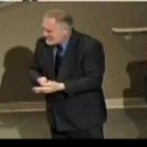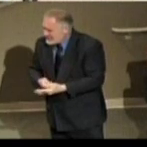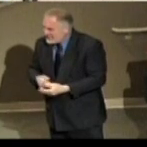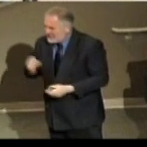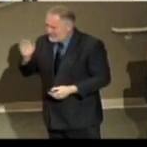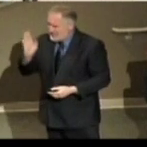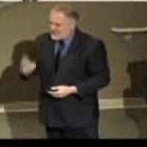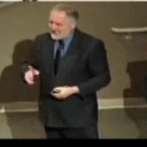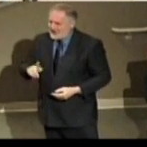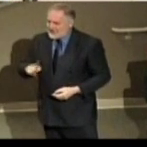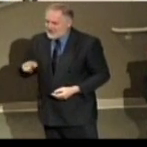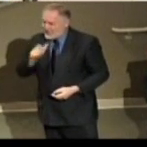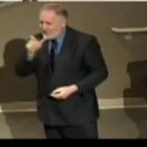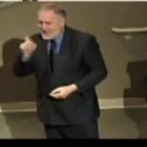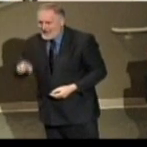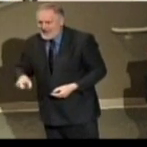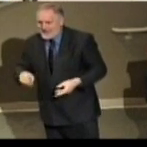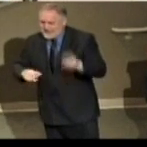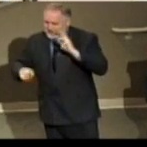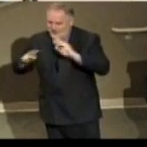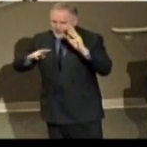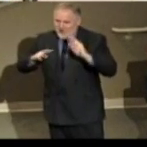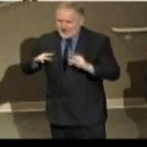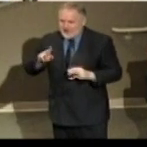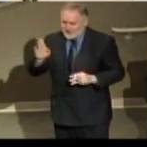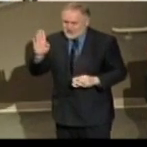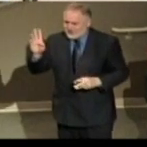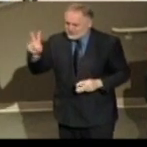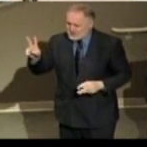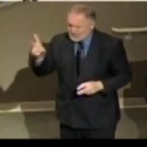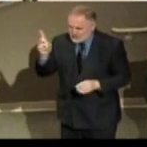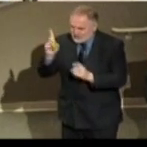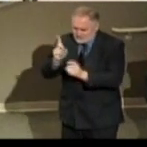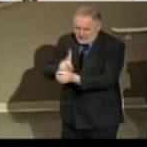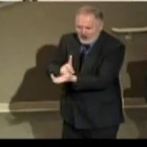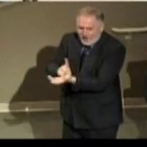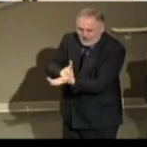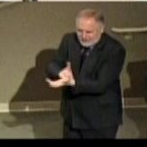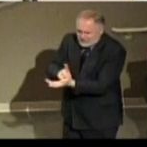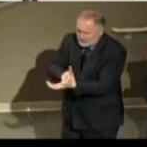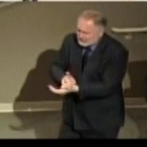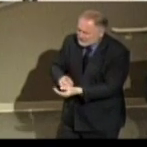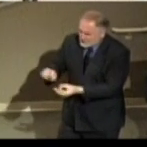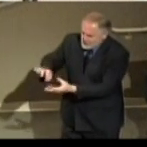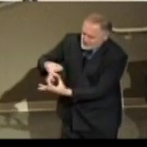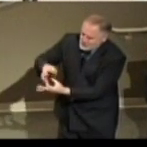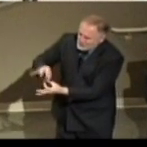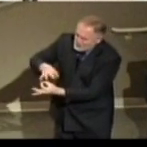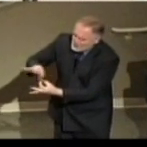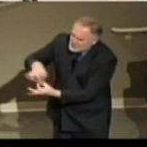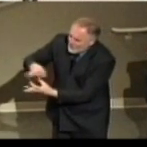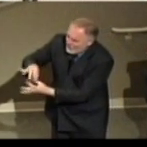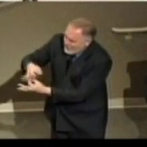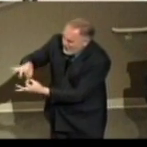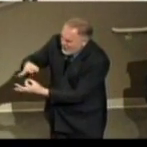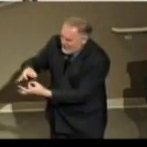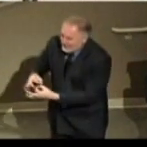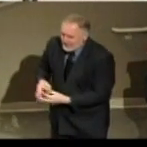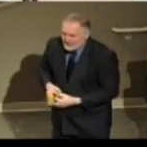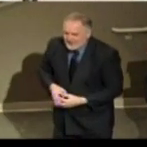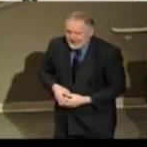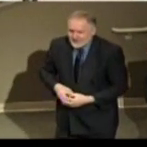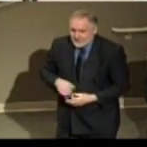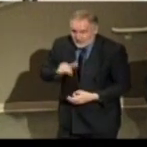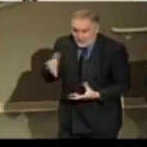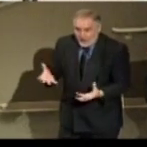worry. We got two doctors in our church that are up here. We'll stitch them all up, and we got a couple of paramedics. And they said, don't you